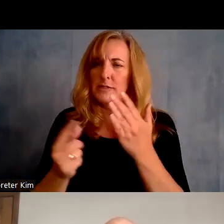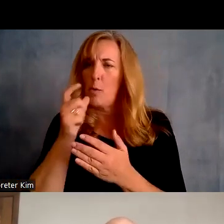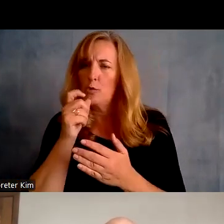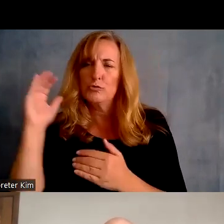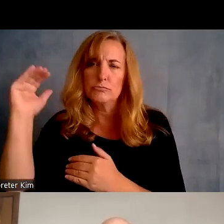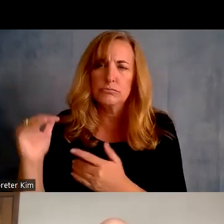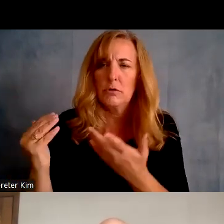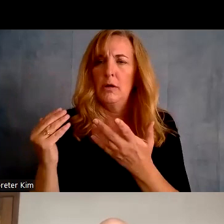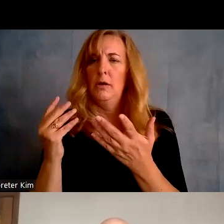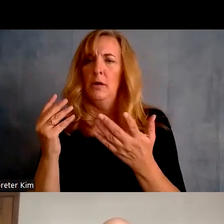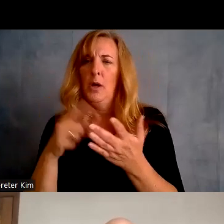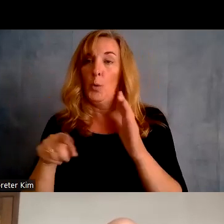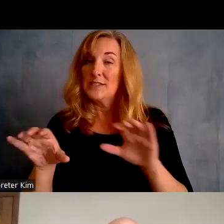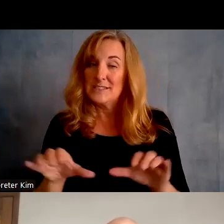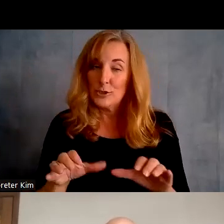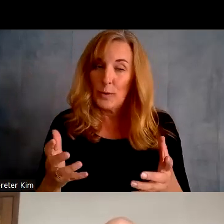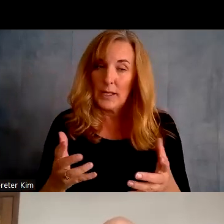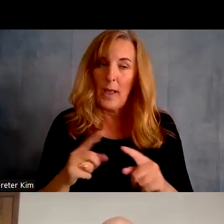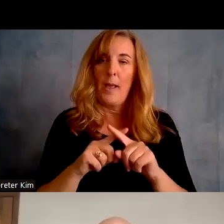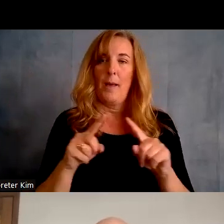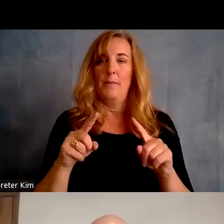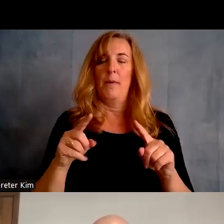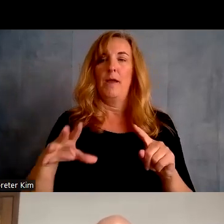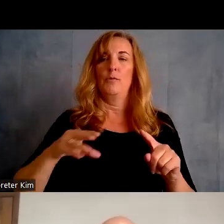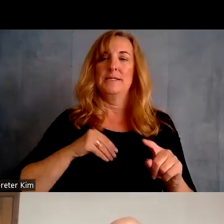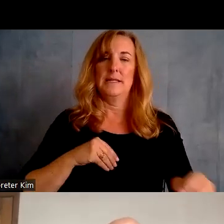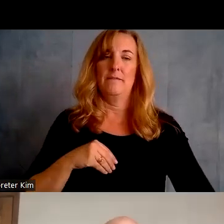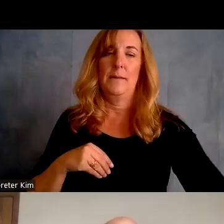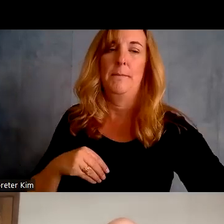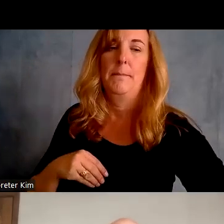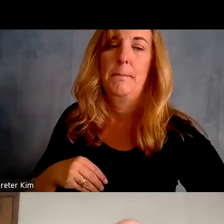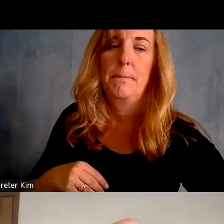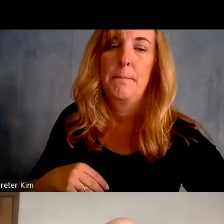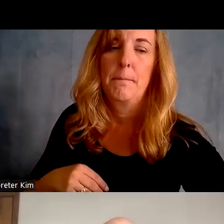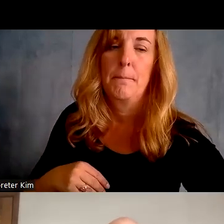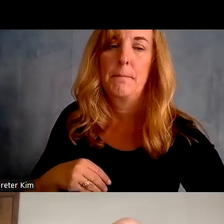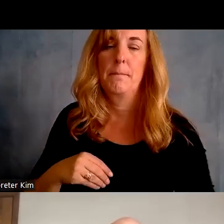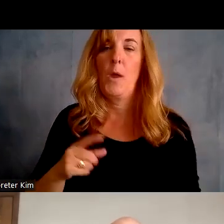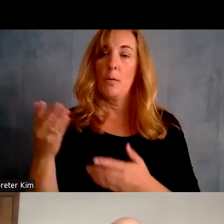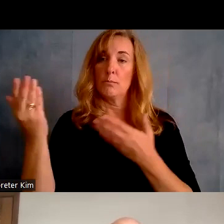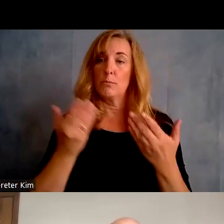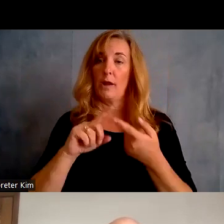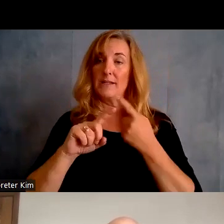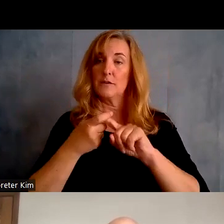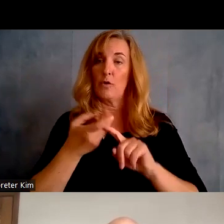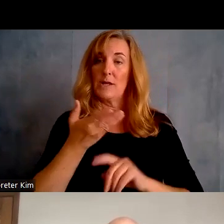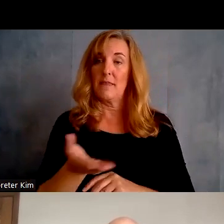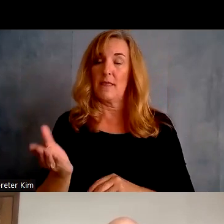he doing? But Zacchaeus received him, brought his friends there, and here's this great reversal of